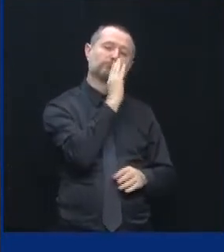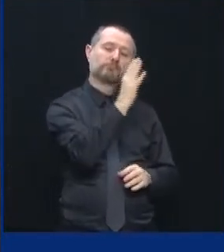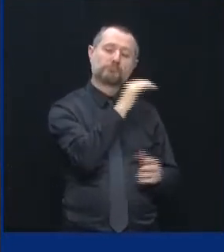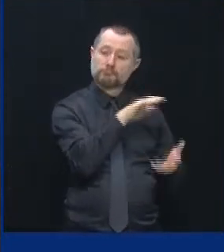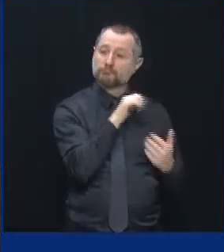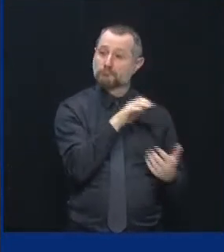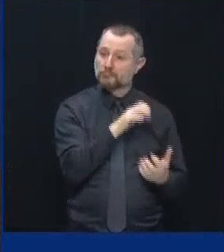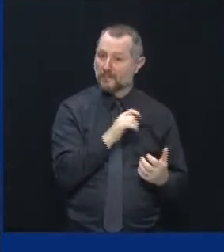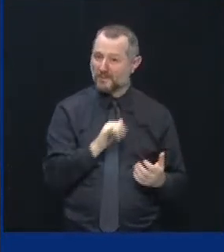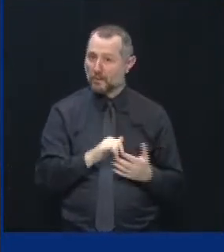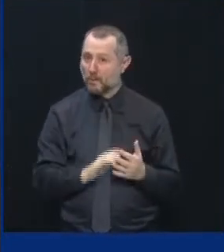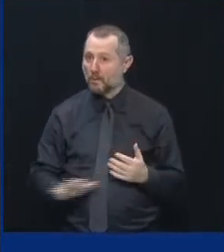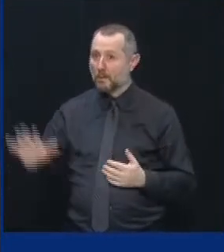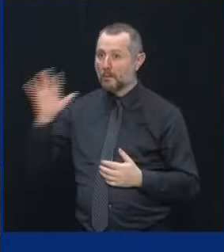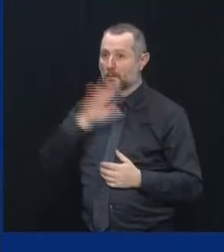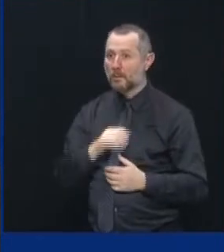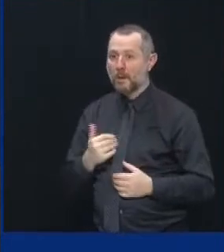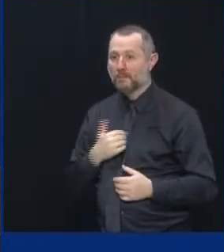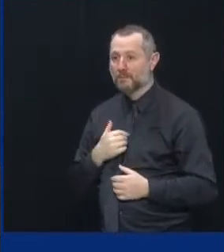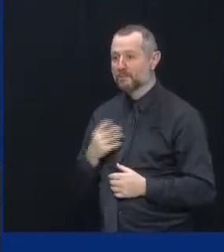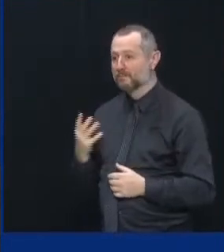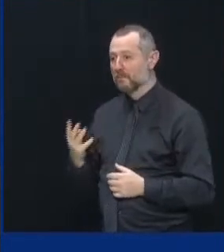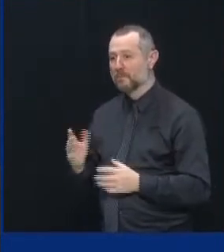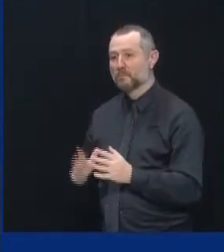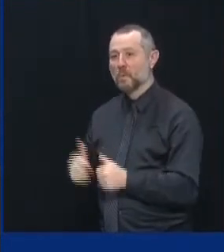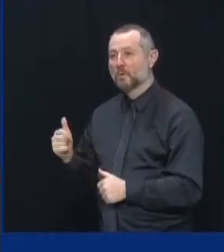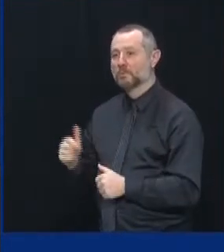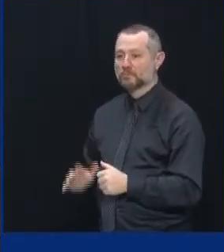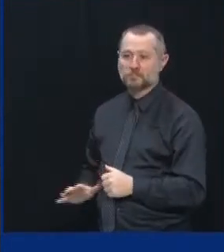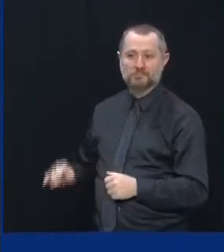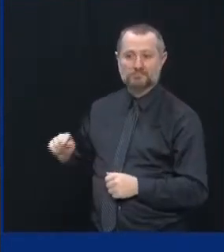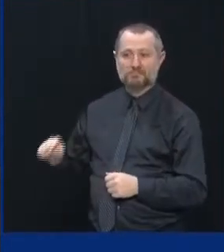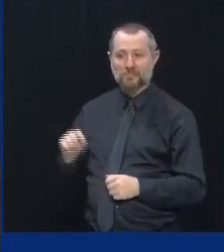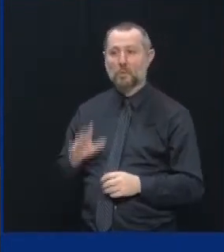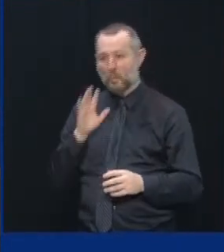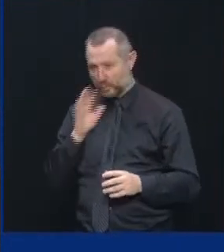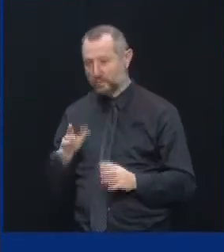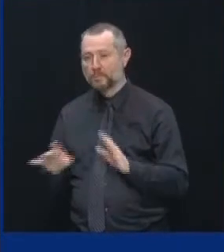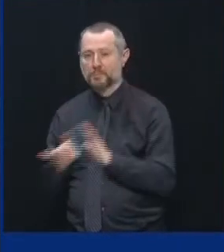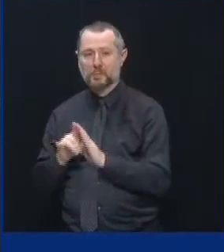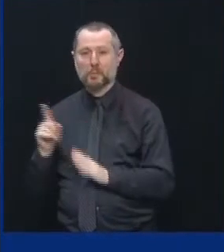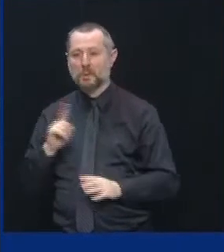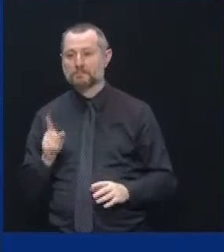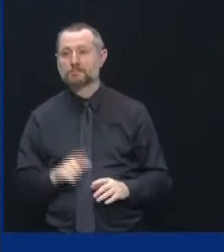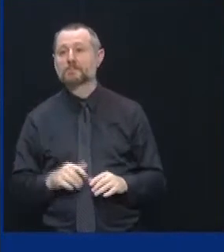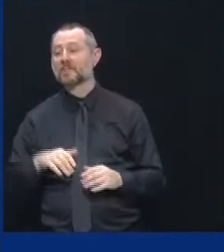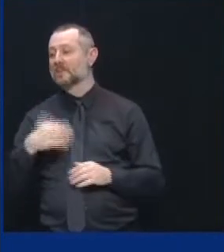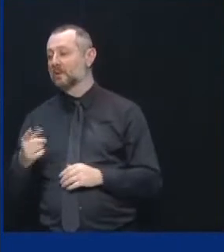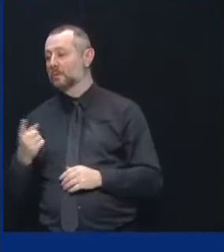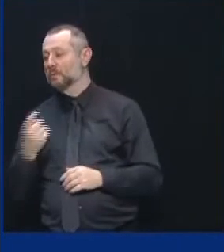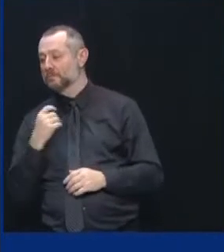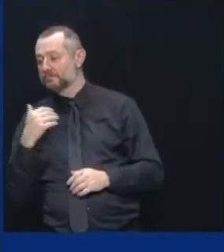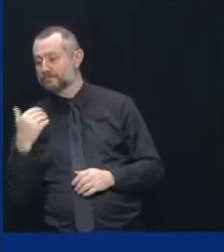smaller sites in other parts of the state. Okay, operator, next question, please.